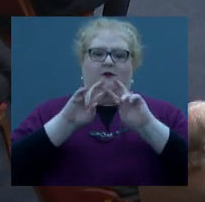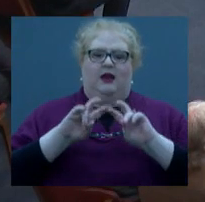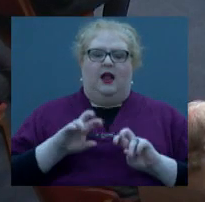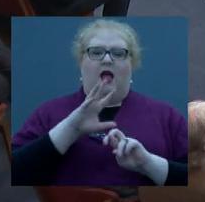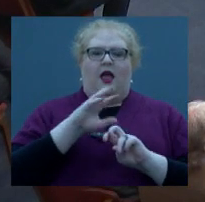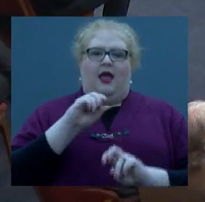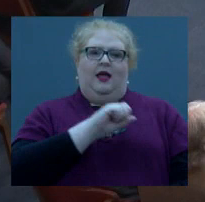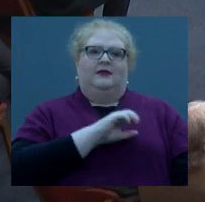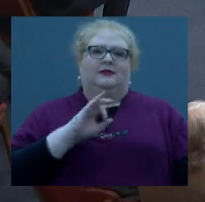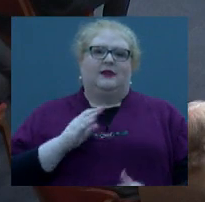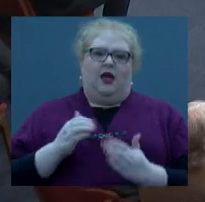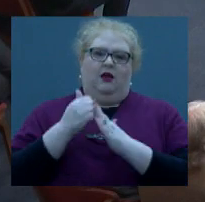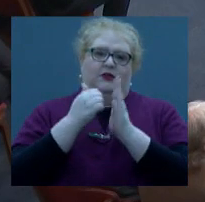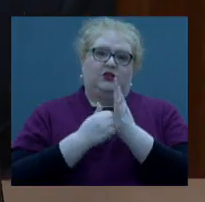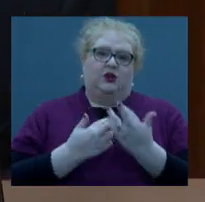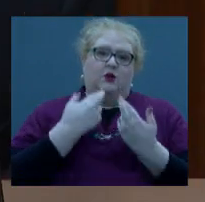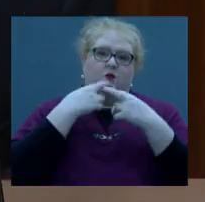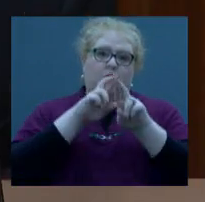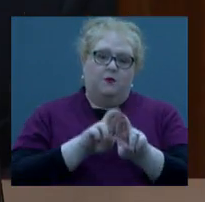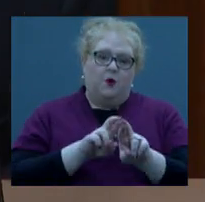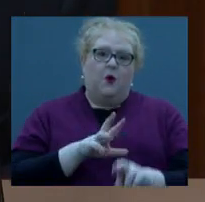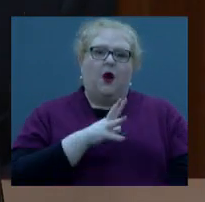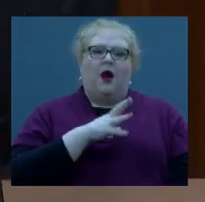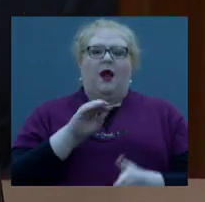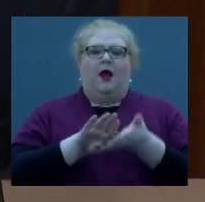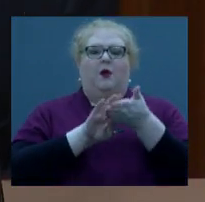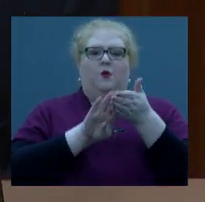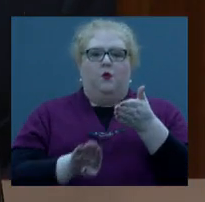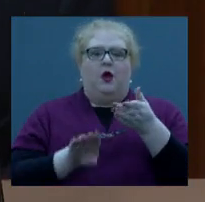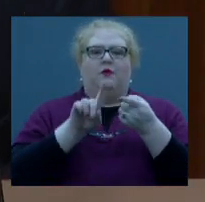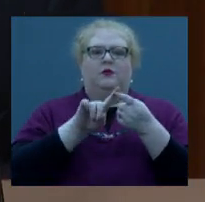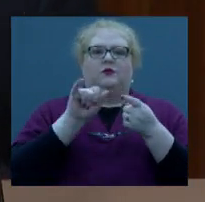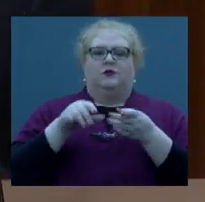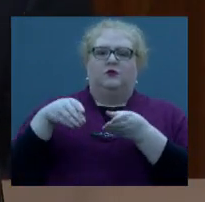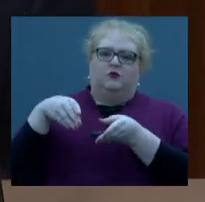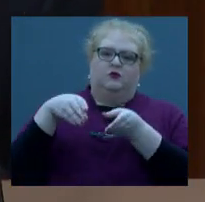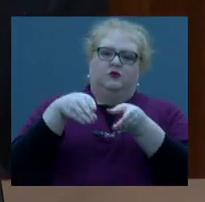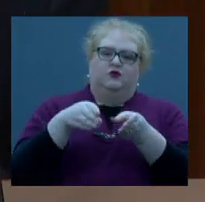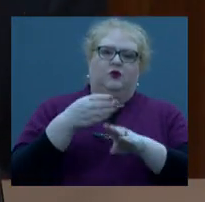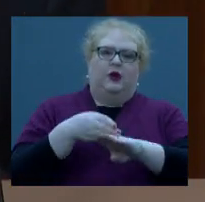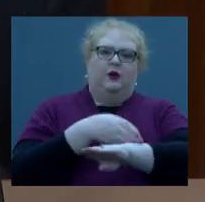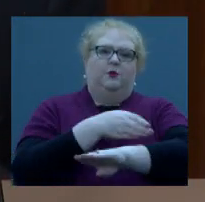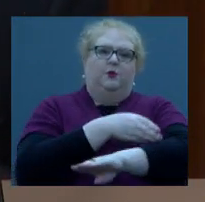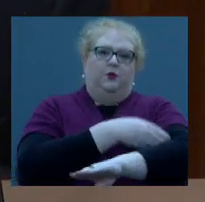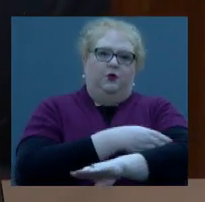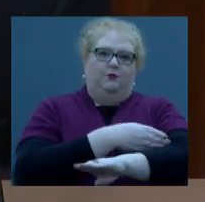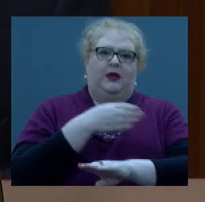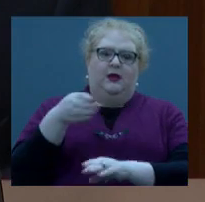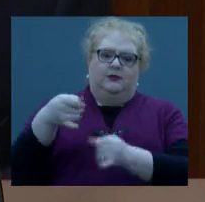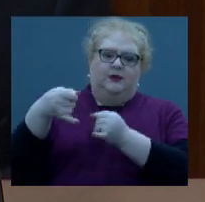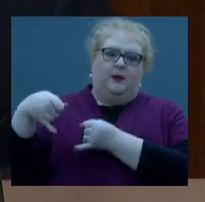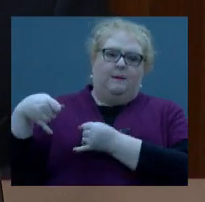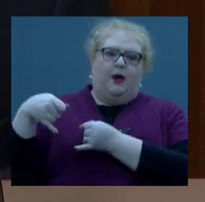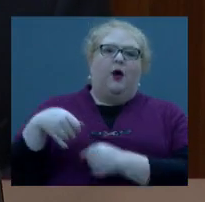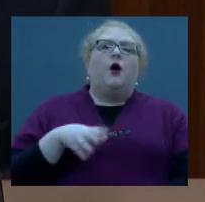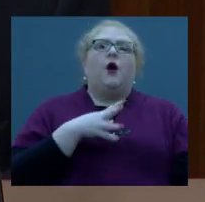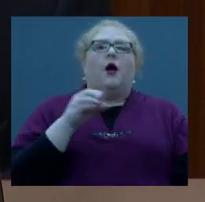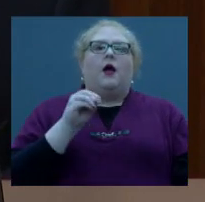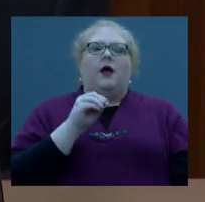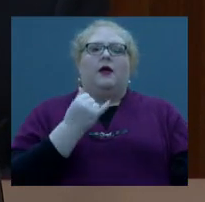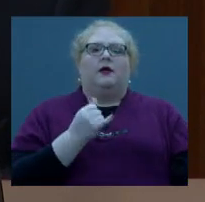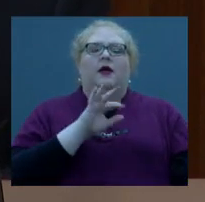agenda staff report. Staff also recommends approval of the waiver to the boundary street improvements. Item 4,